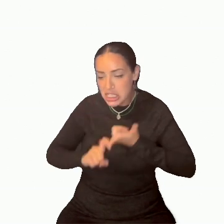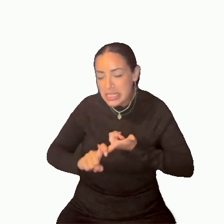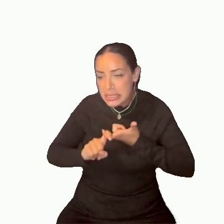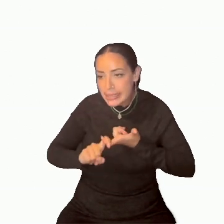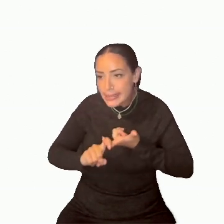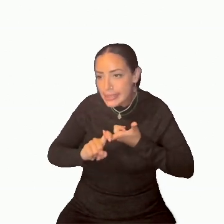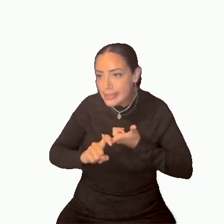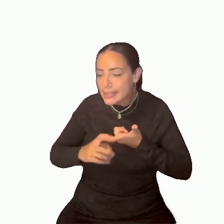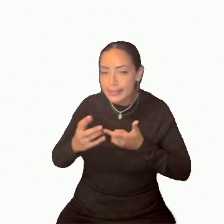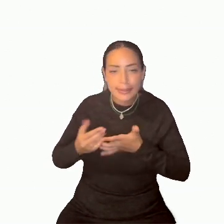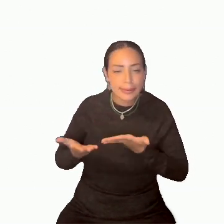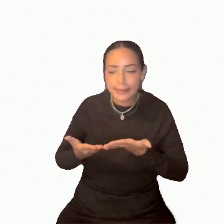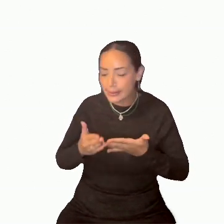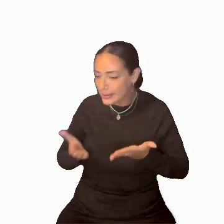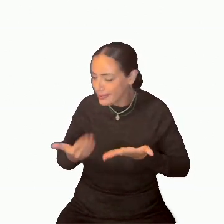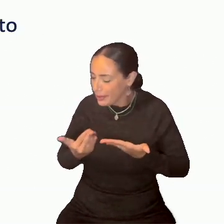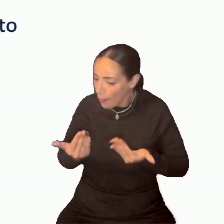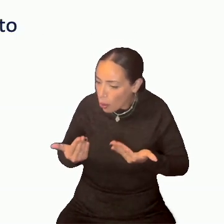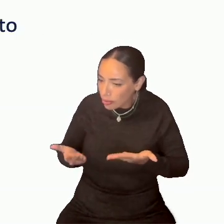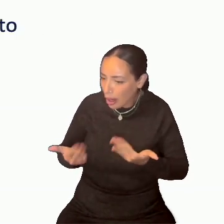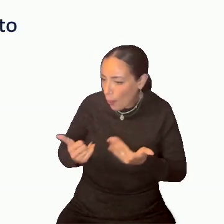seemingly unyielding.